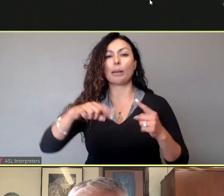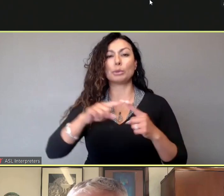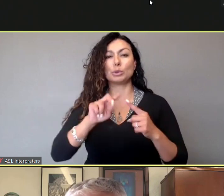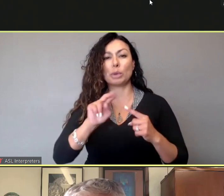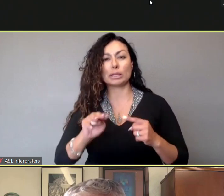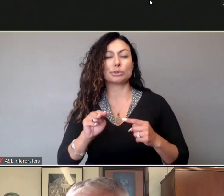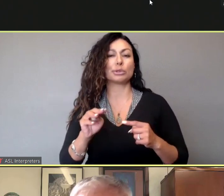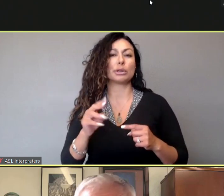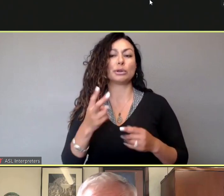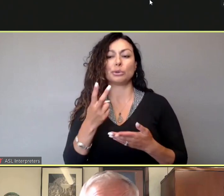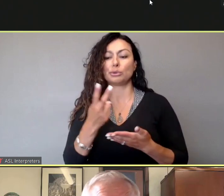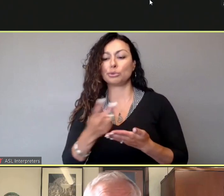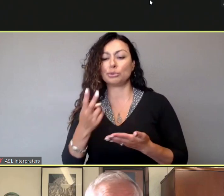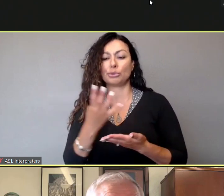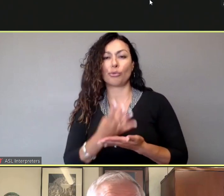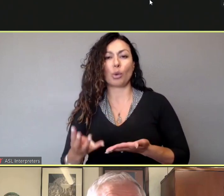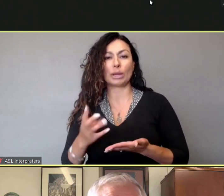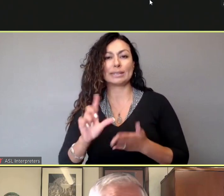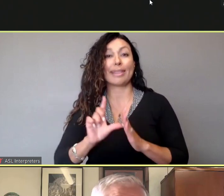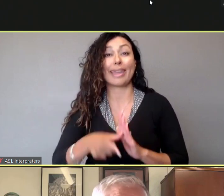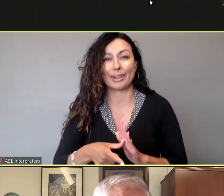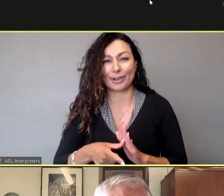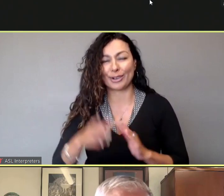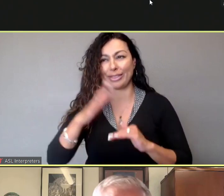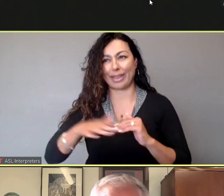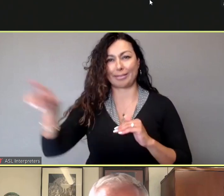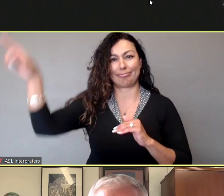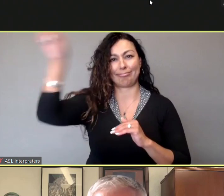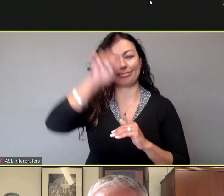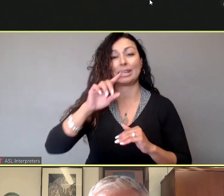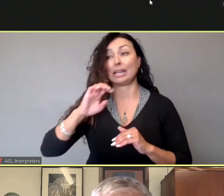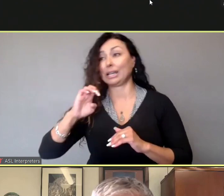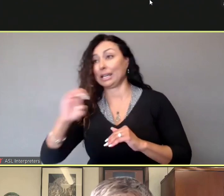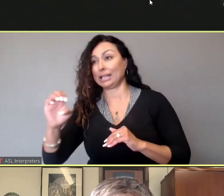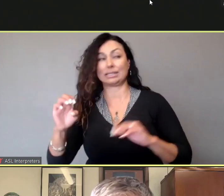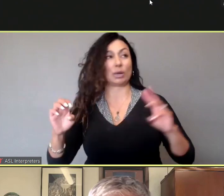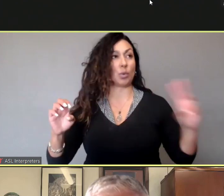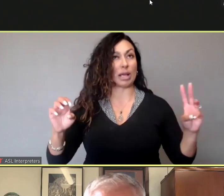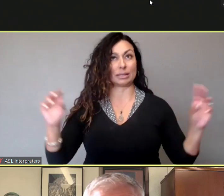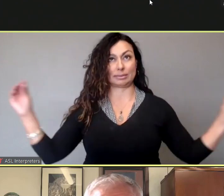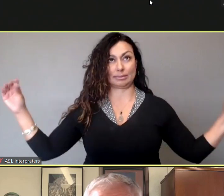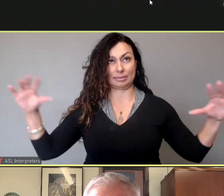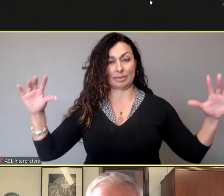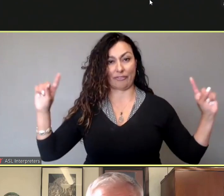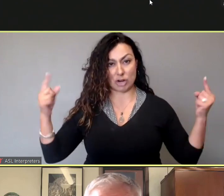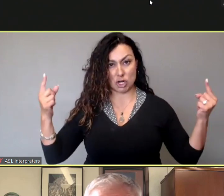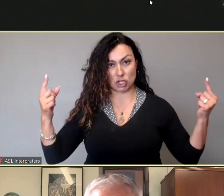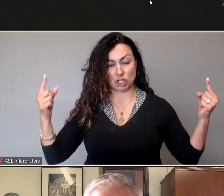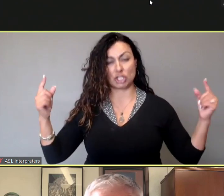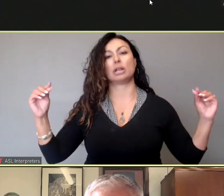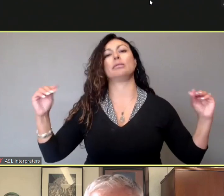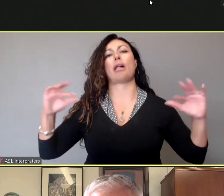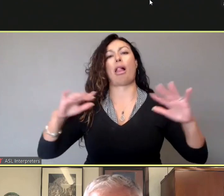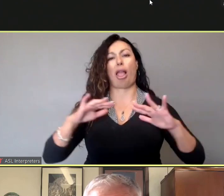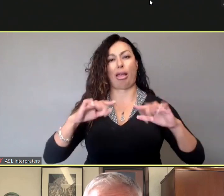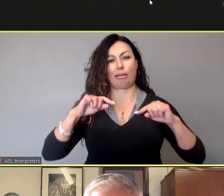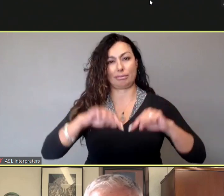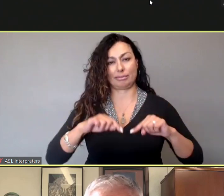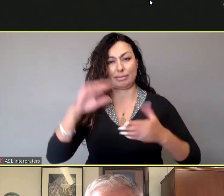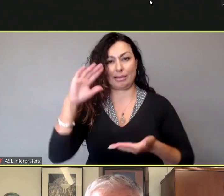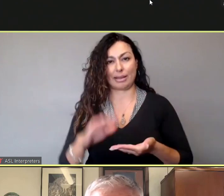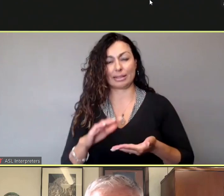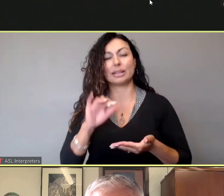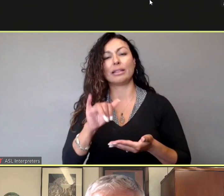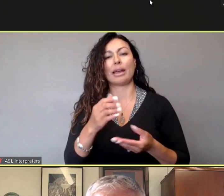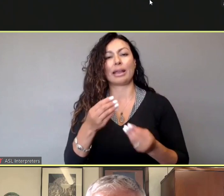4 weeks later, than they come to the East Coast and the West Coast, which is good because that's 2 to 4 more weeks opportunity